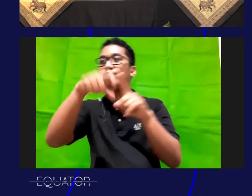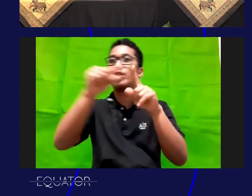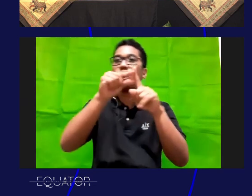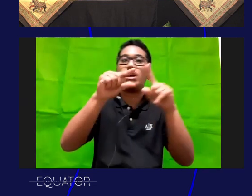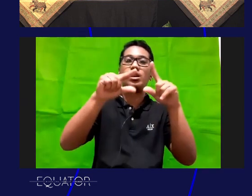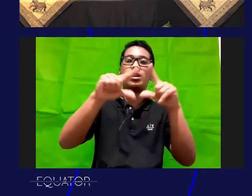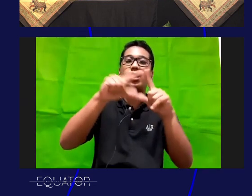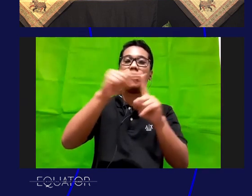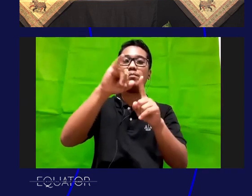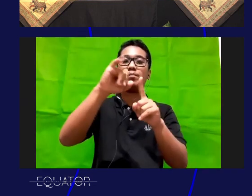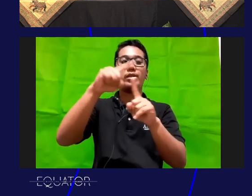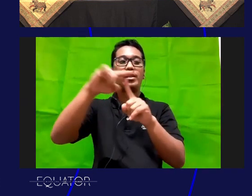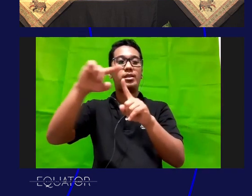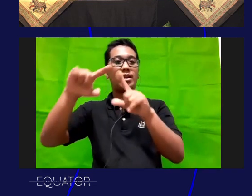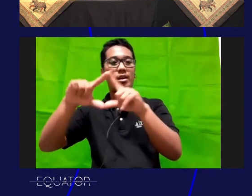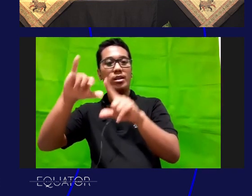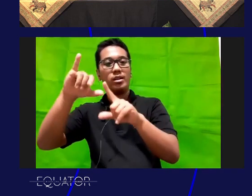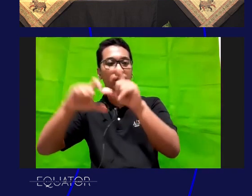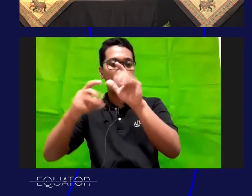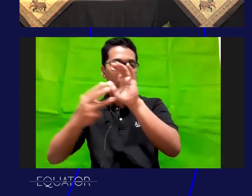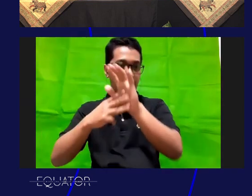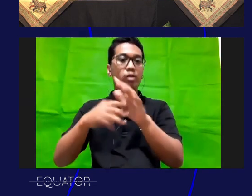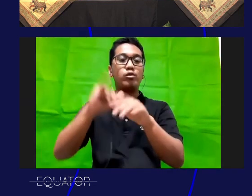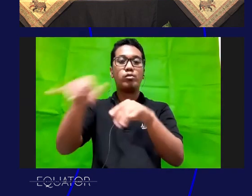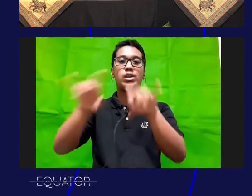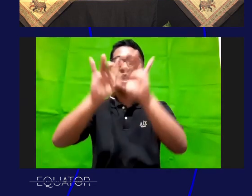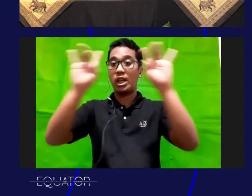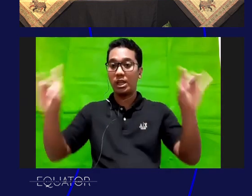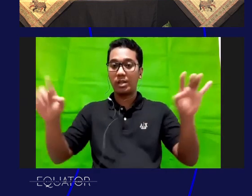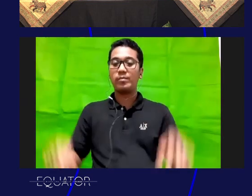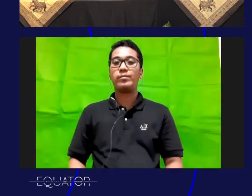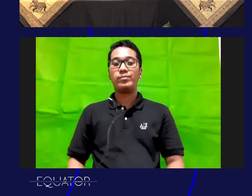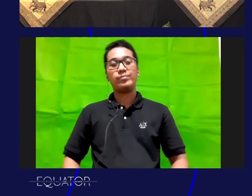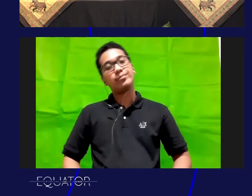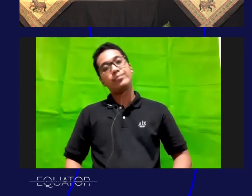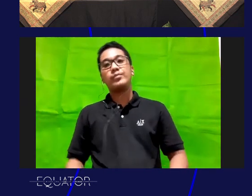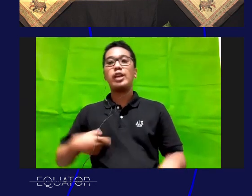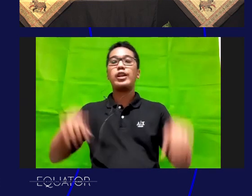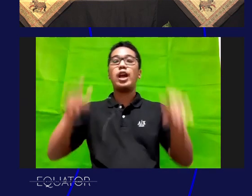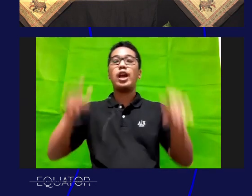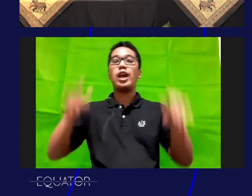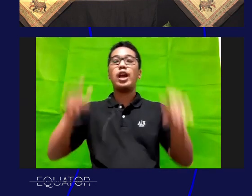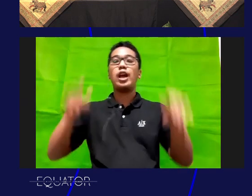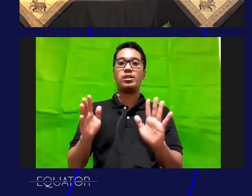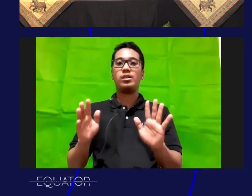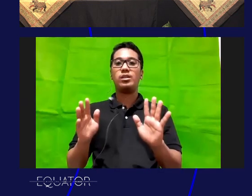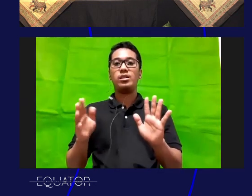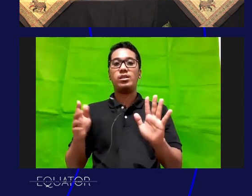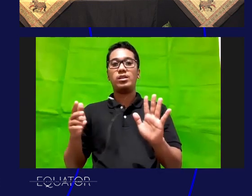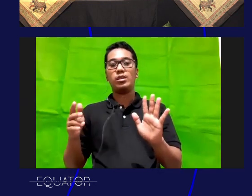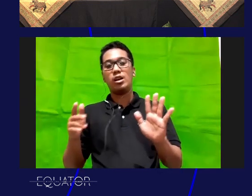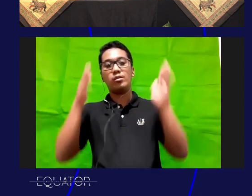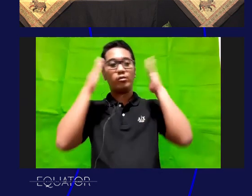very fast. So for one side, I see many dynamics and many specific things that are